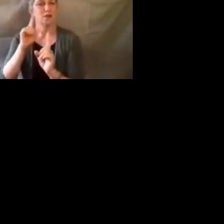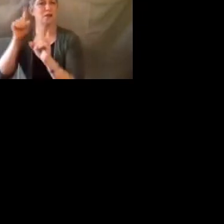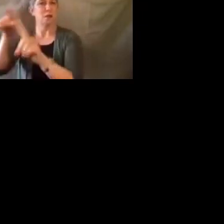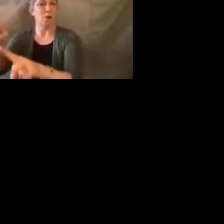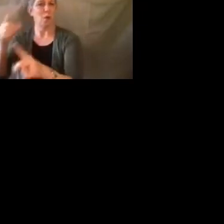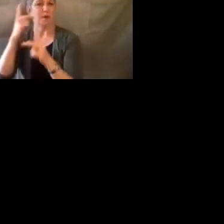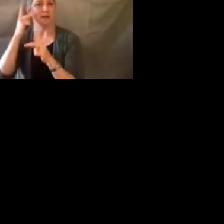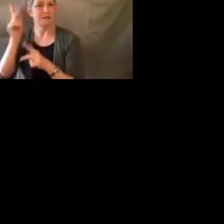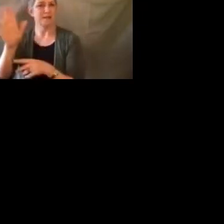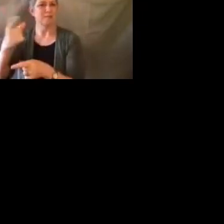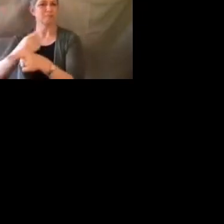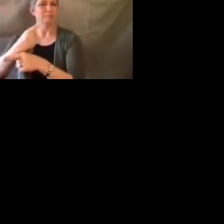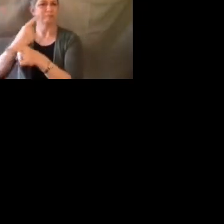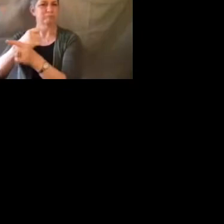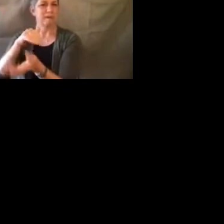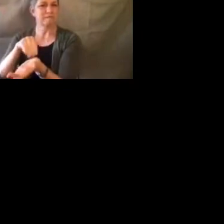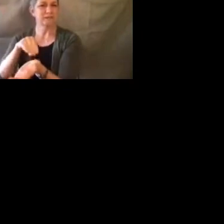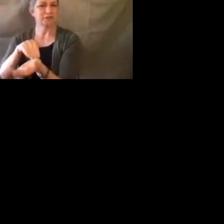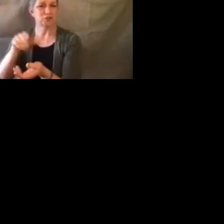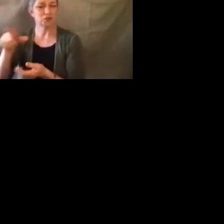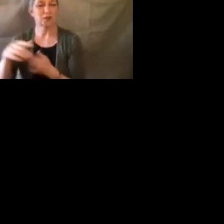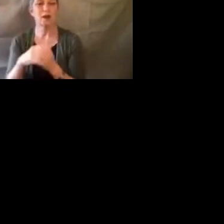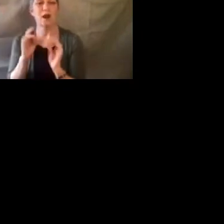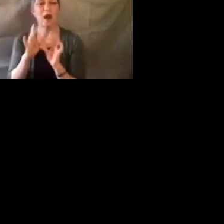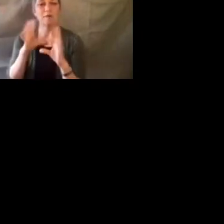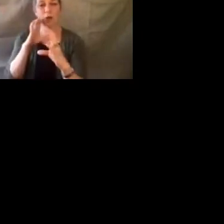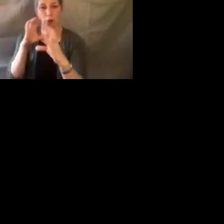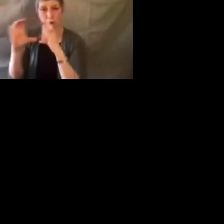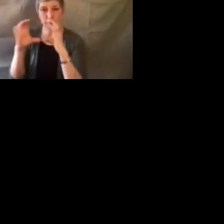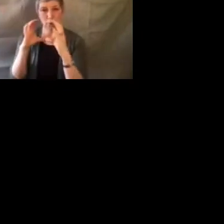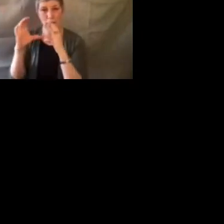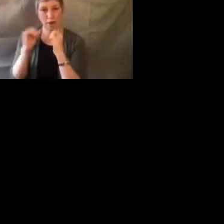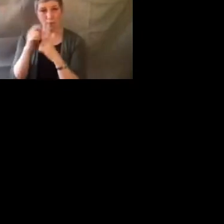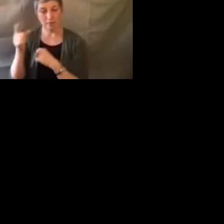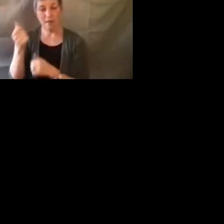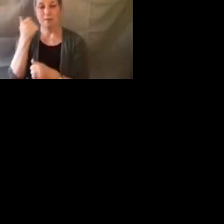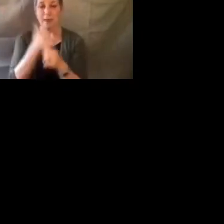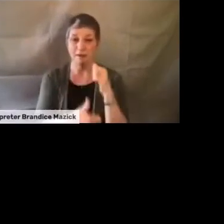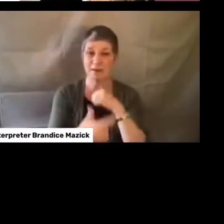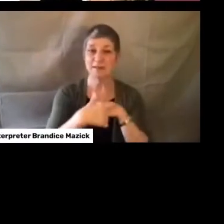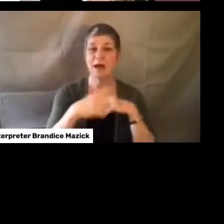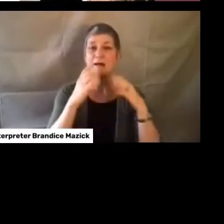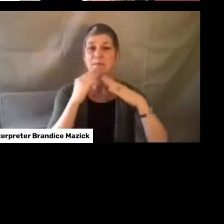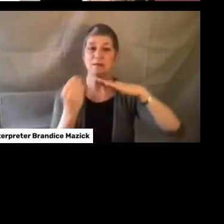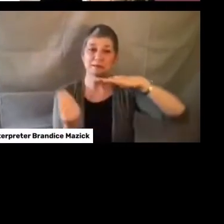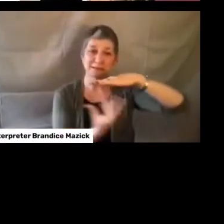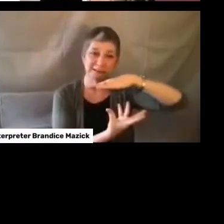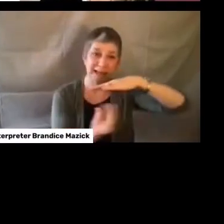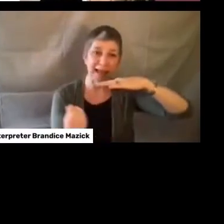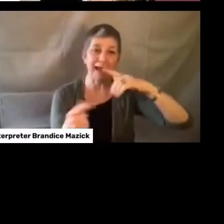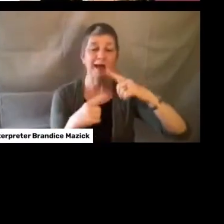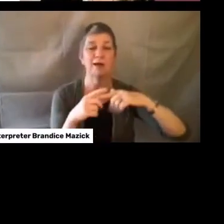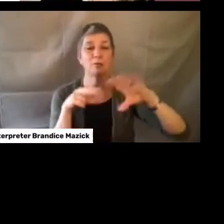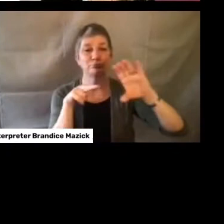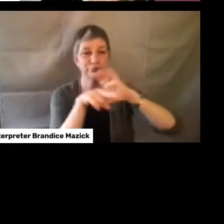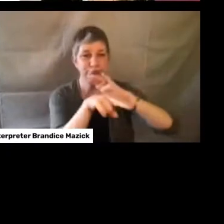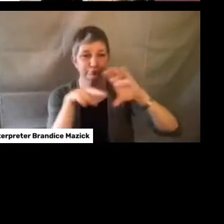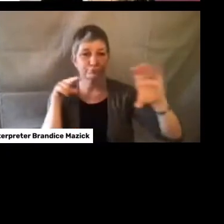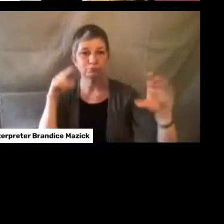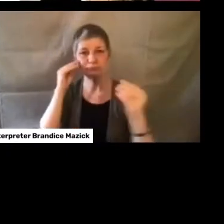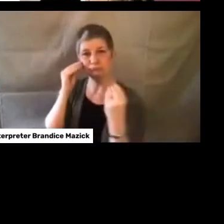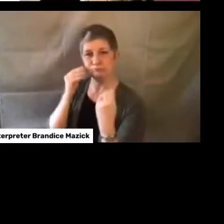that physician. And obviously I communicate with them and let them know every time there's a scan, every time there's a visit, this is what's going on, so